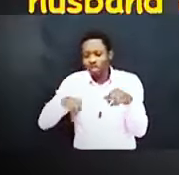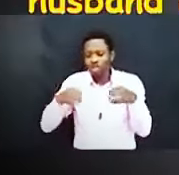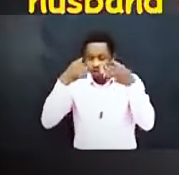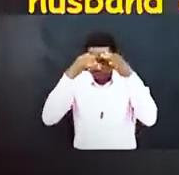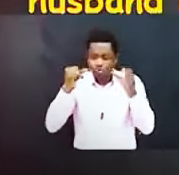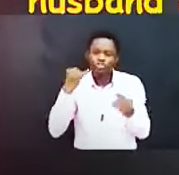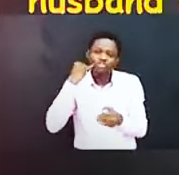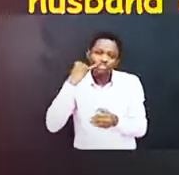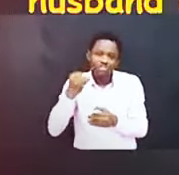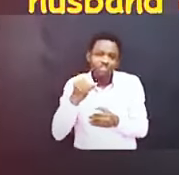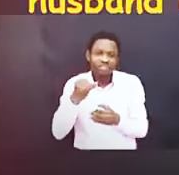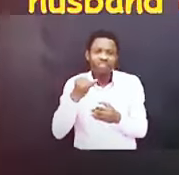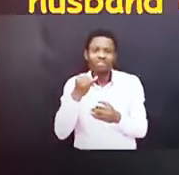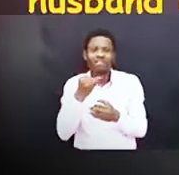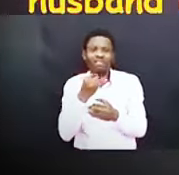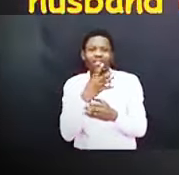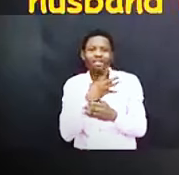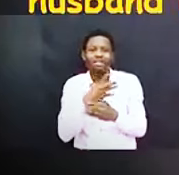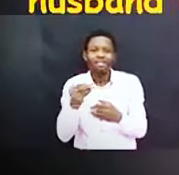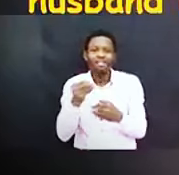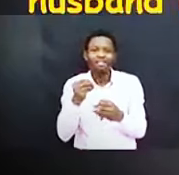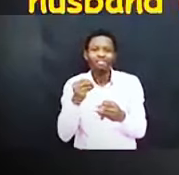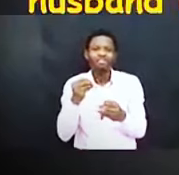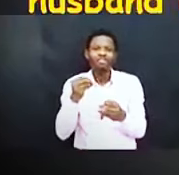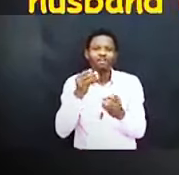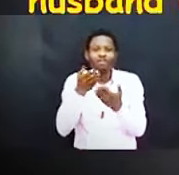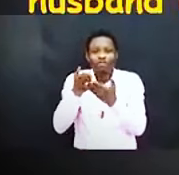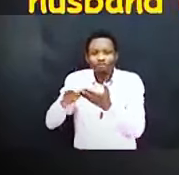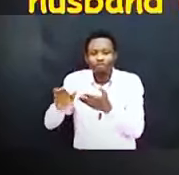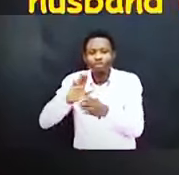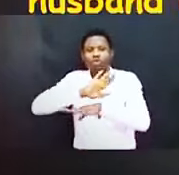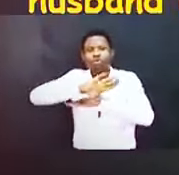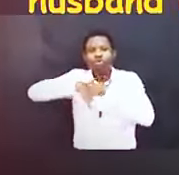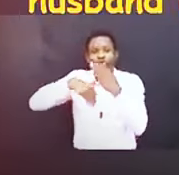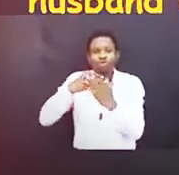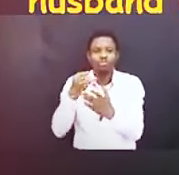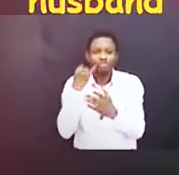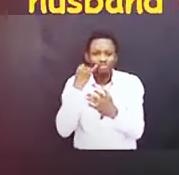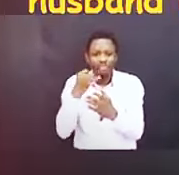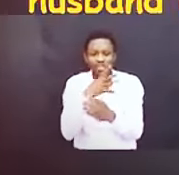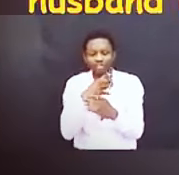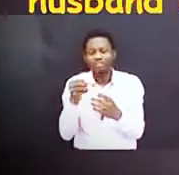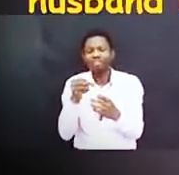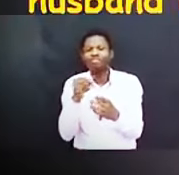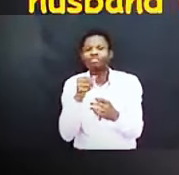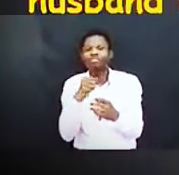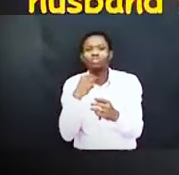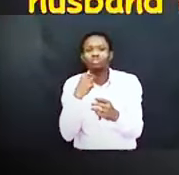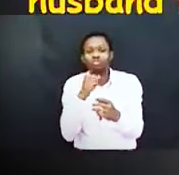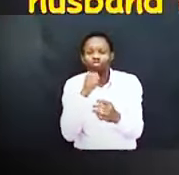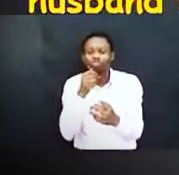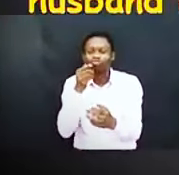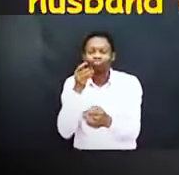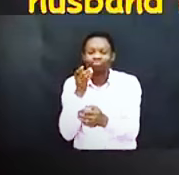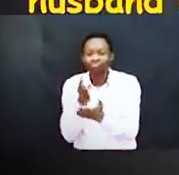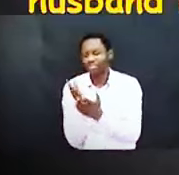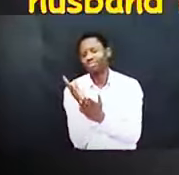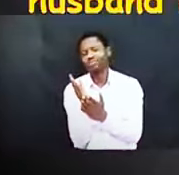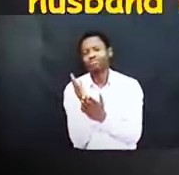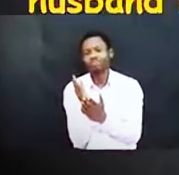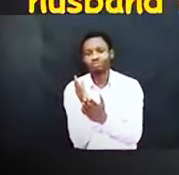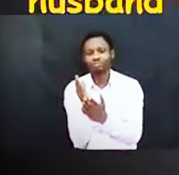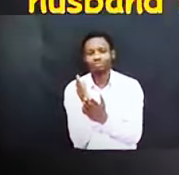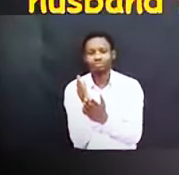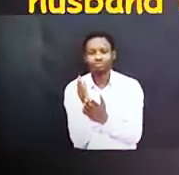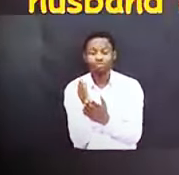jealousy, and yet to avoid all jealousy which is unjust. So there are